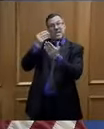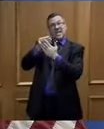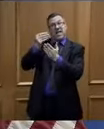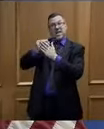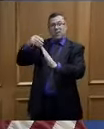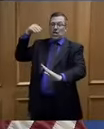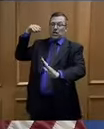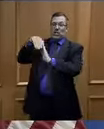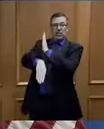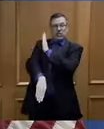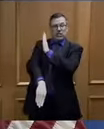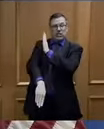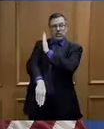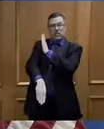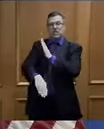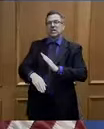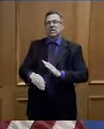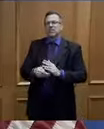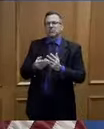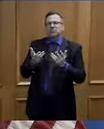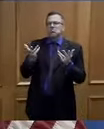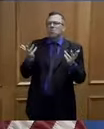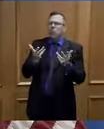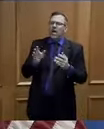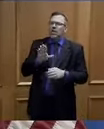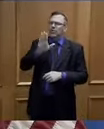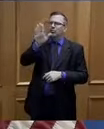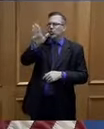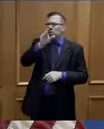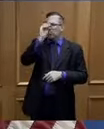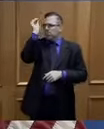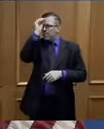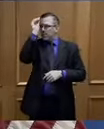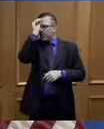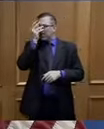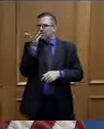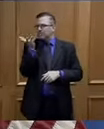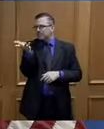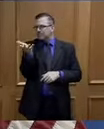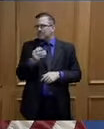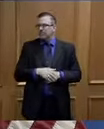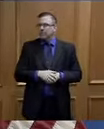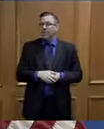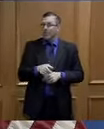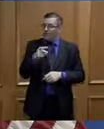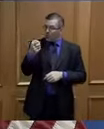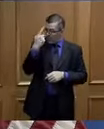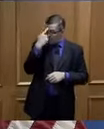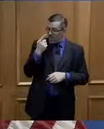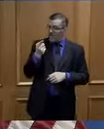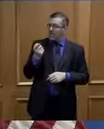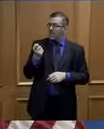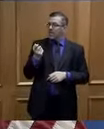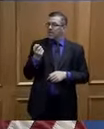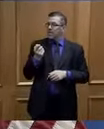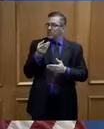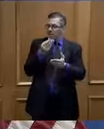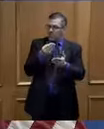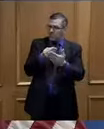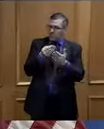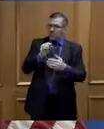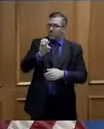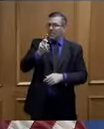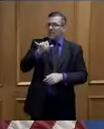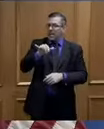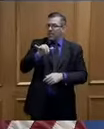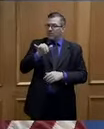falling into disrepair. What do you say to that? And do you think these concerns about the economy could outweigh the public